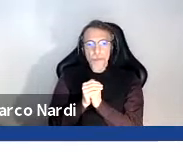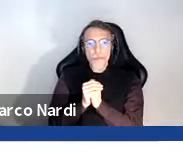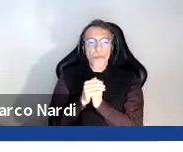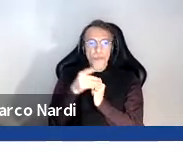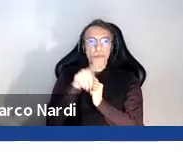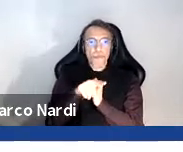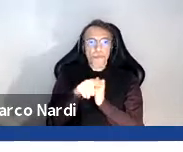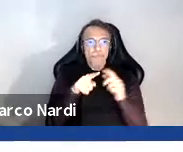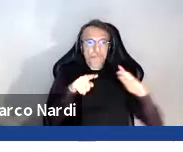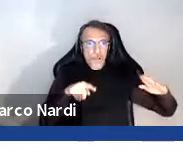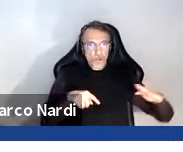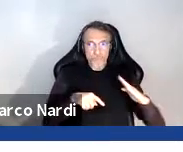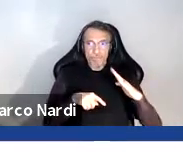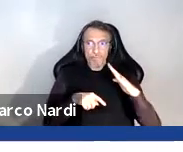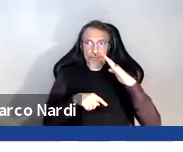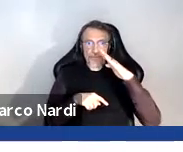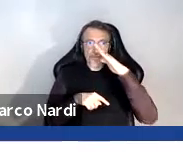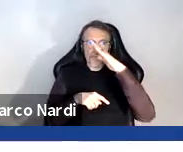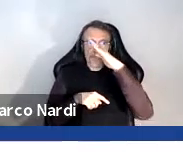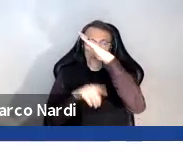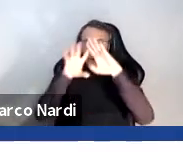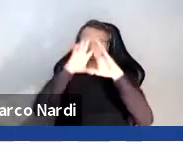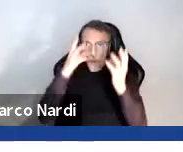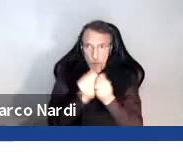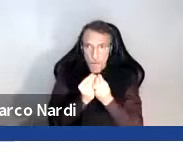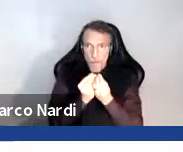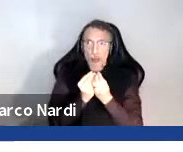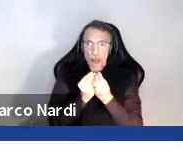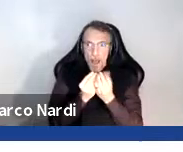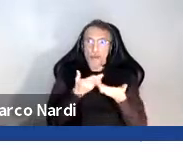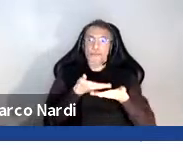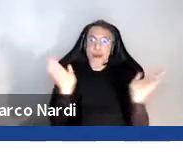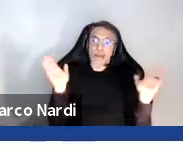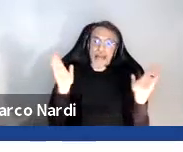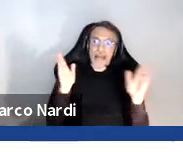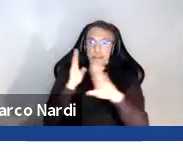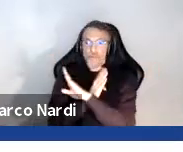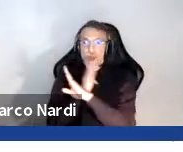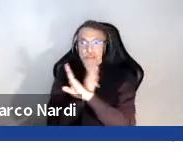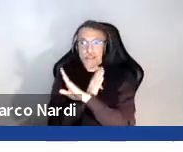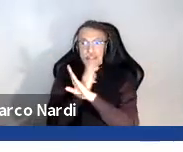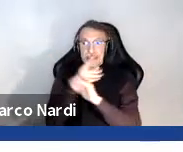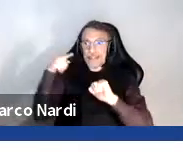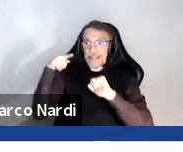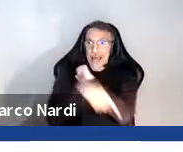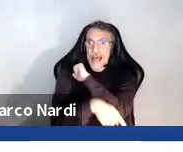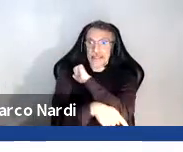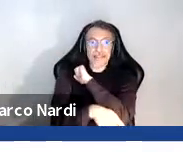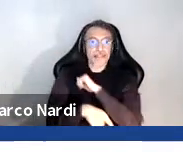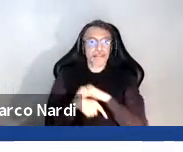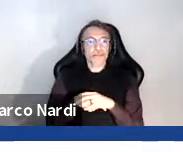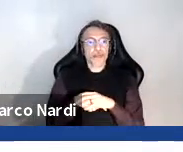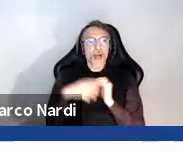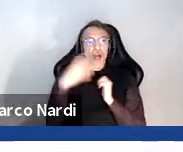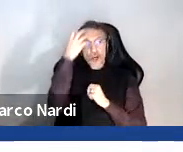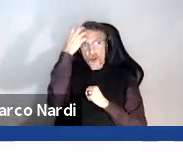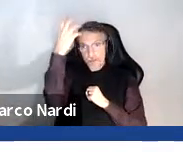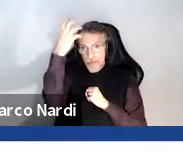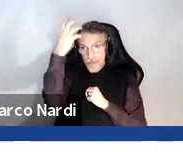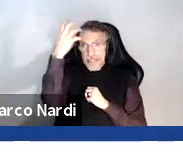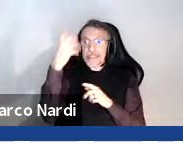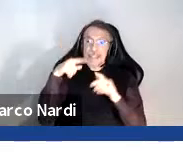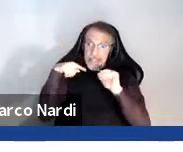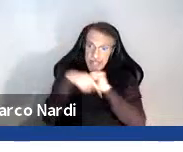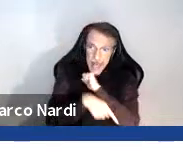of global total debt, both public and private. You see here the increase in government debt in emerging economies,